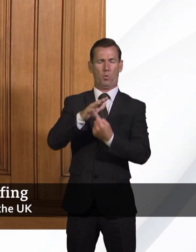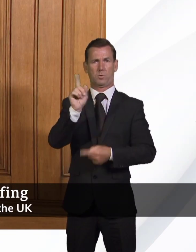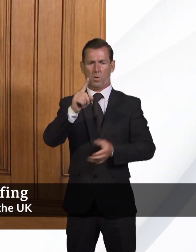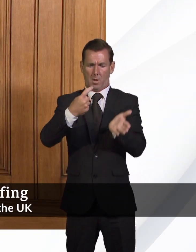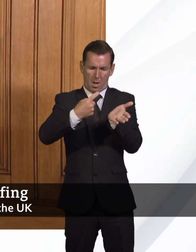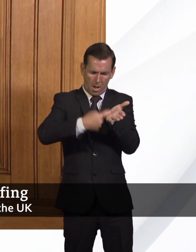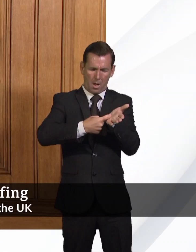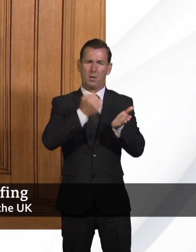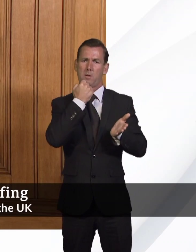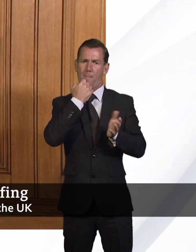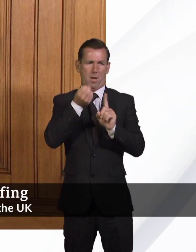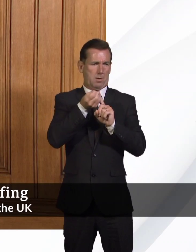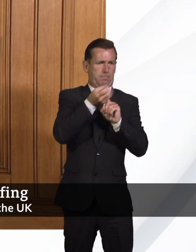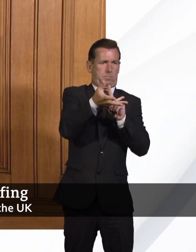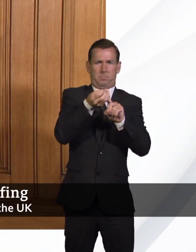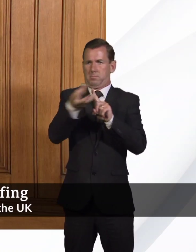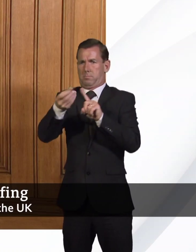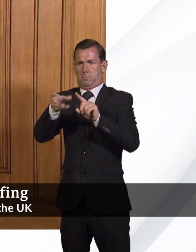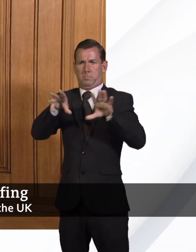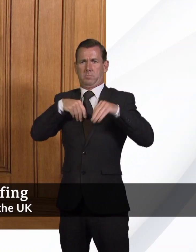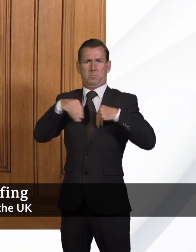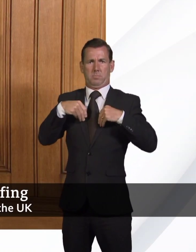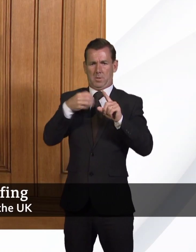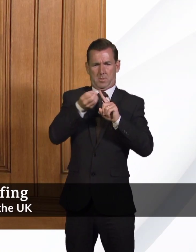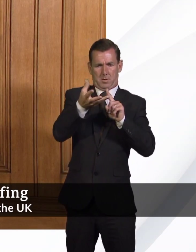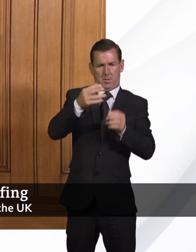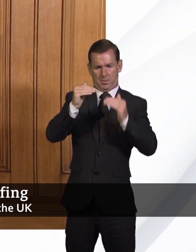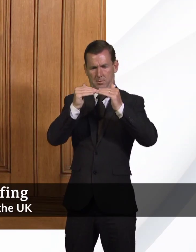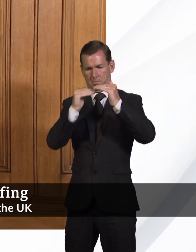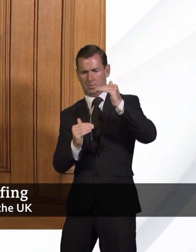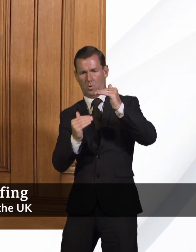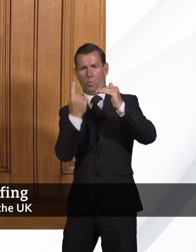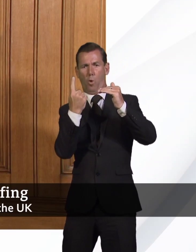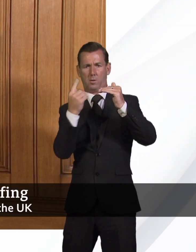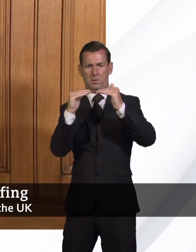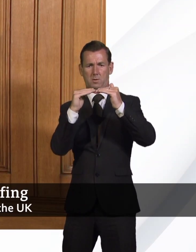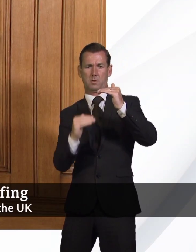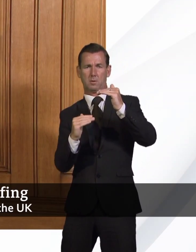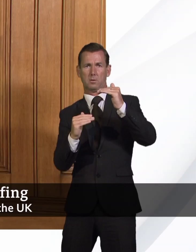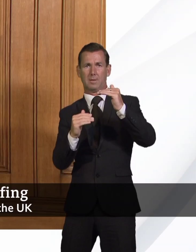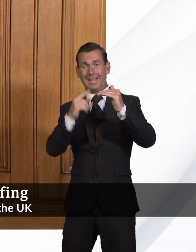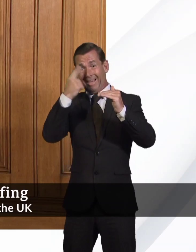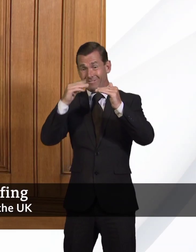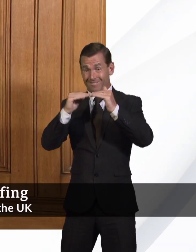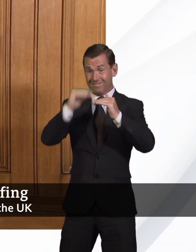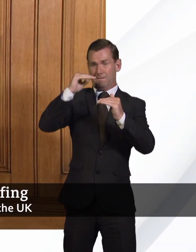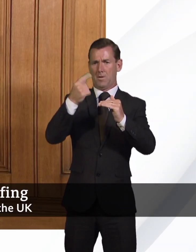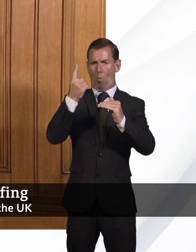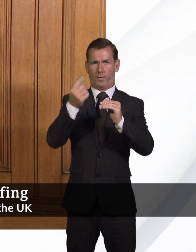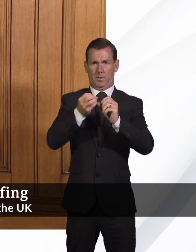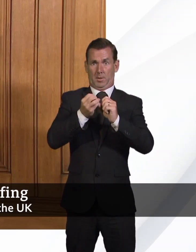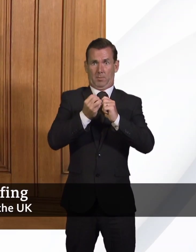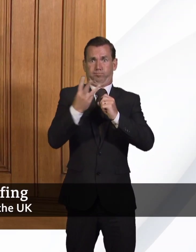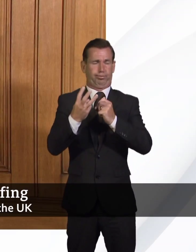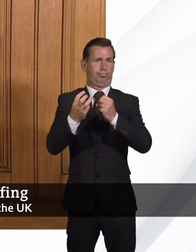number below 1, as I said a little bit earlier, because it's only by keeping the R below 1 that the rate of transmission falls